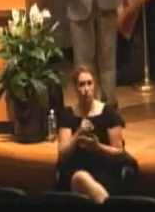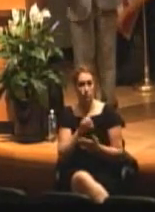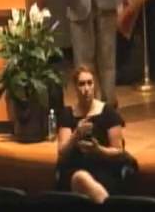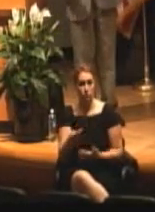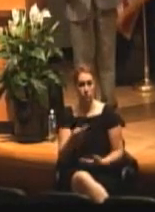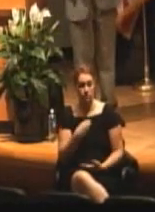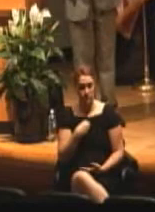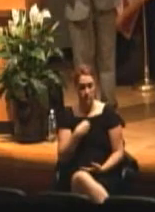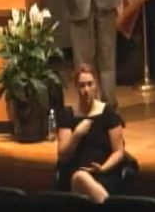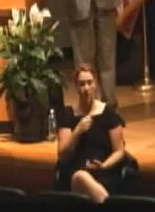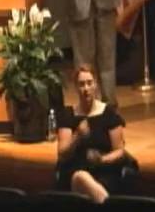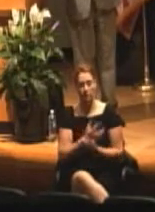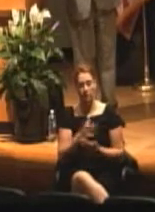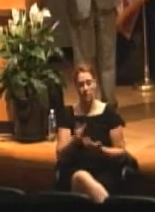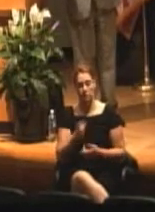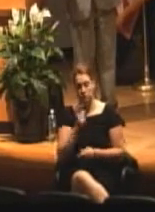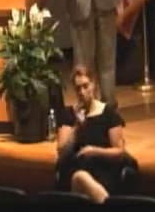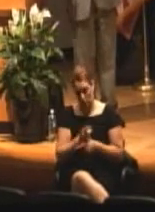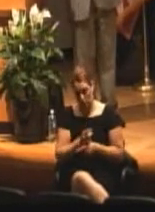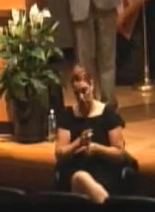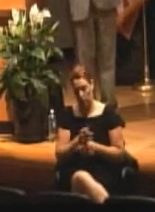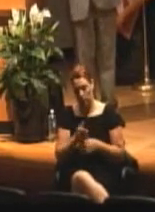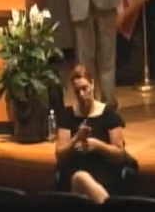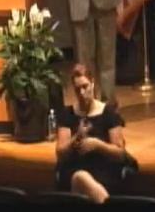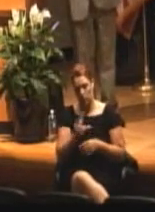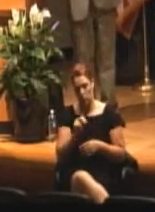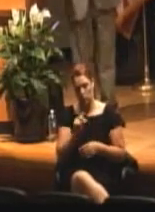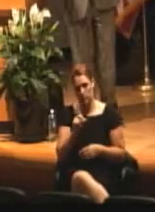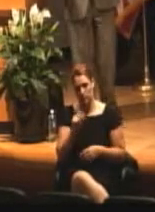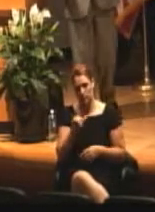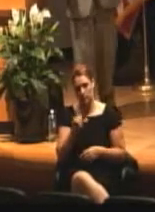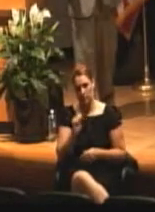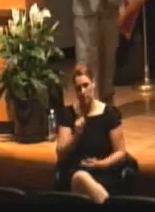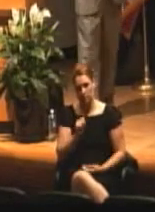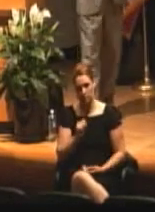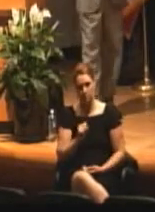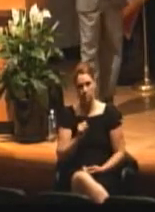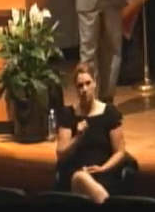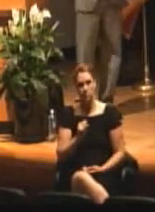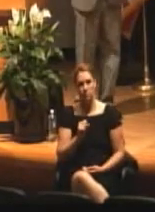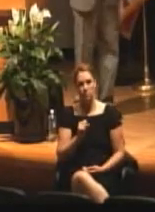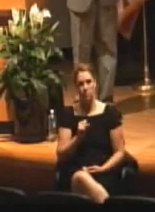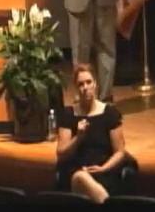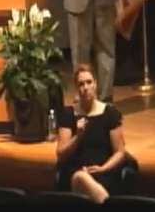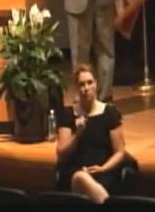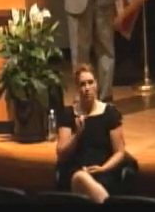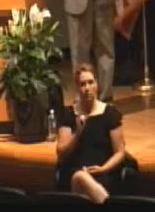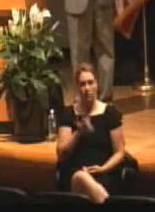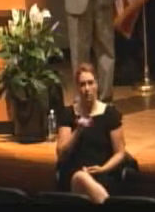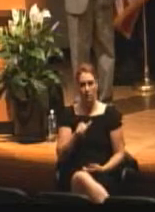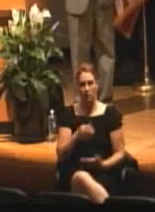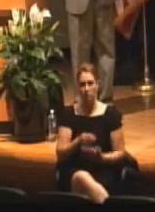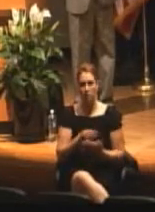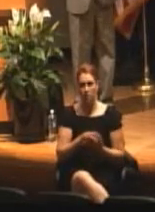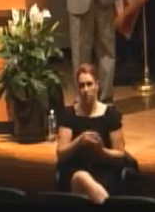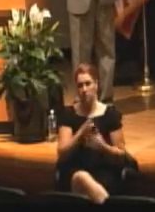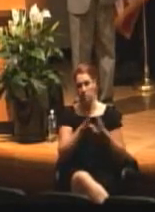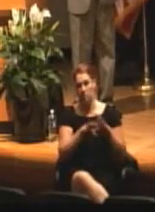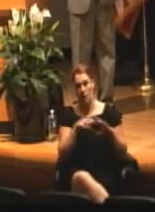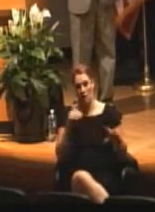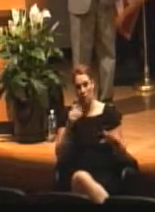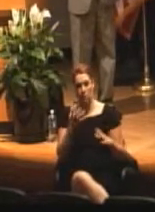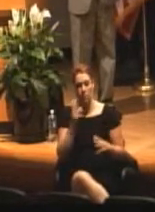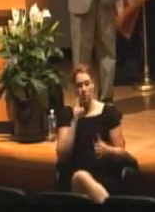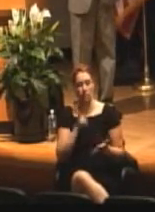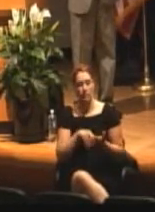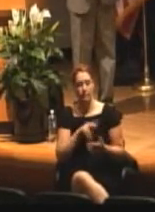we'll know at that point, okay, this person's going to have this other income. So if it's coming up, you may want to look at it first or get in